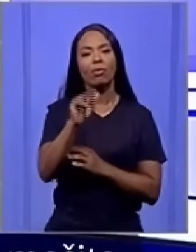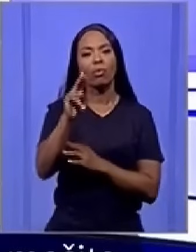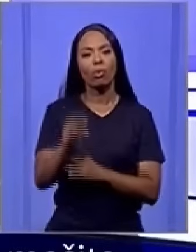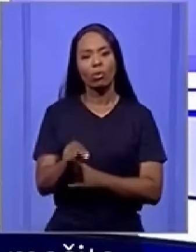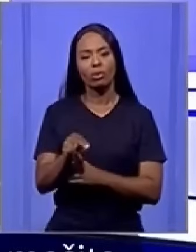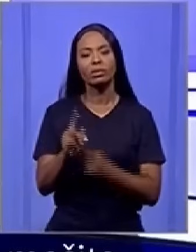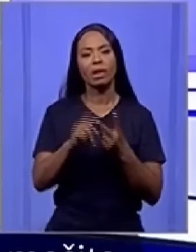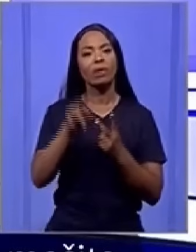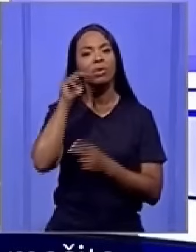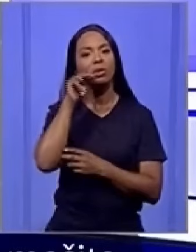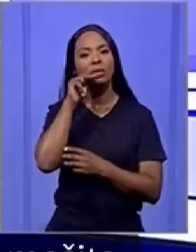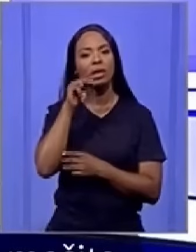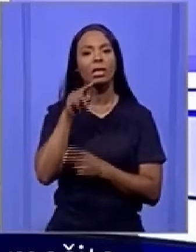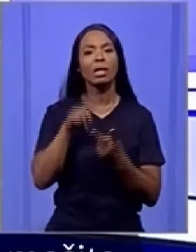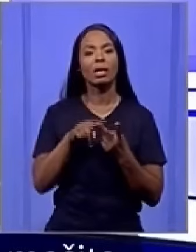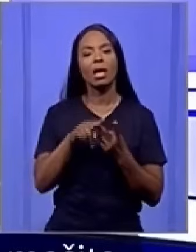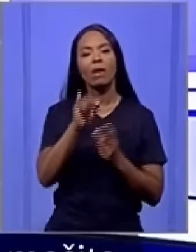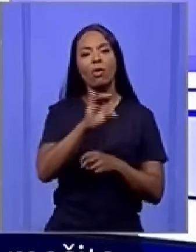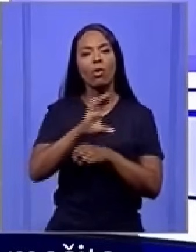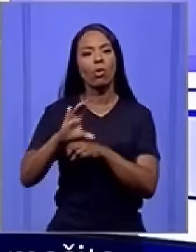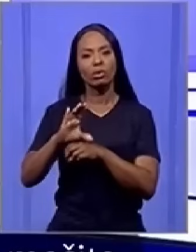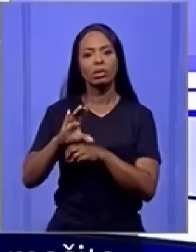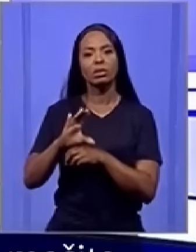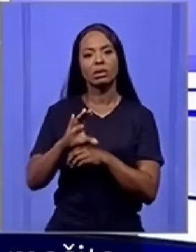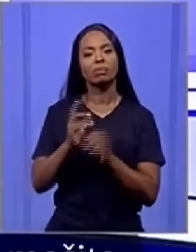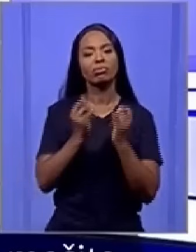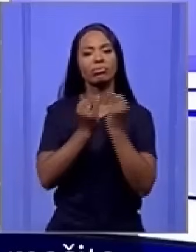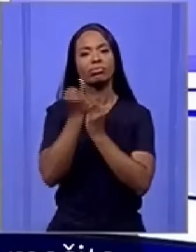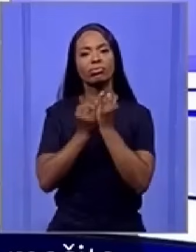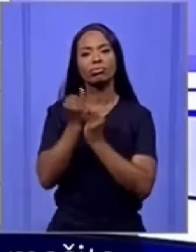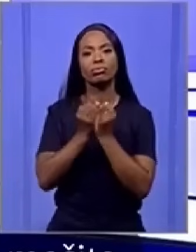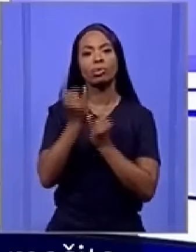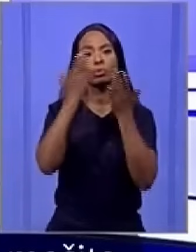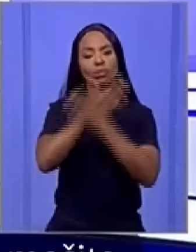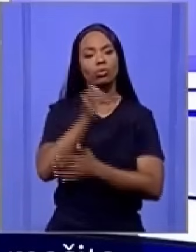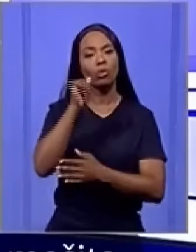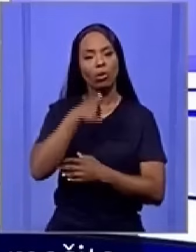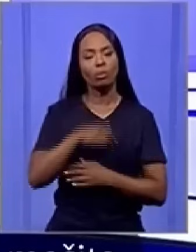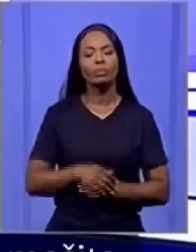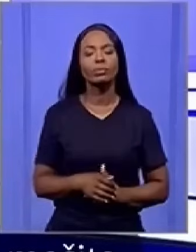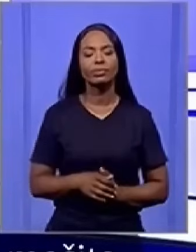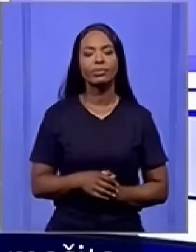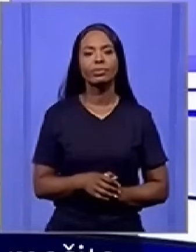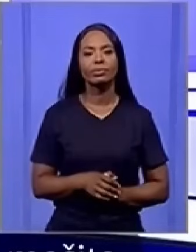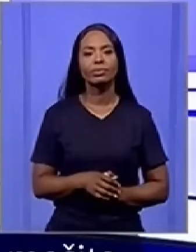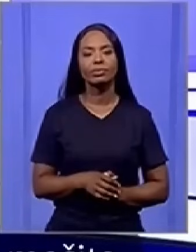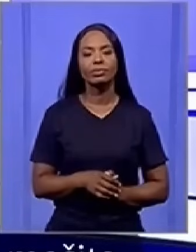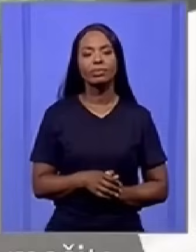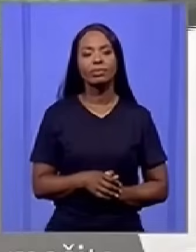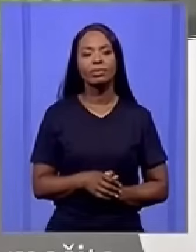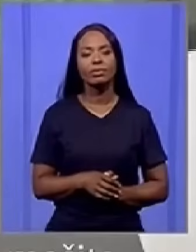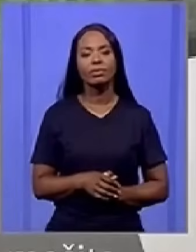ga Nigeria le beng ga Ivory Coast di tla ntšhana kgang bošegong bja go sasa.